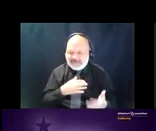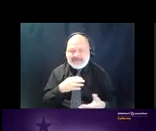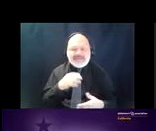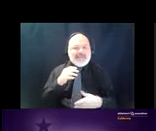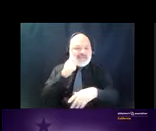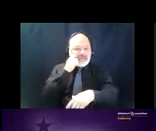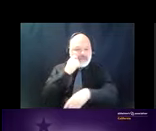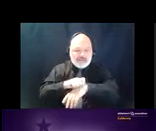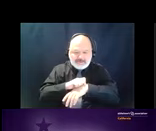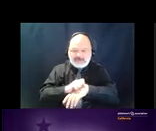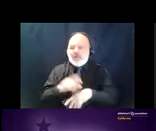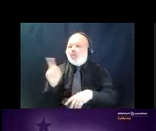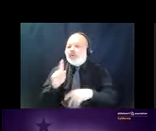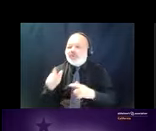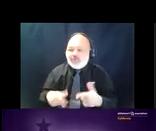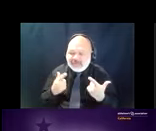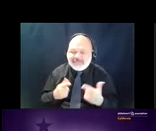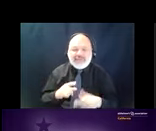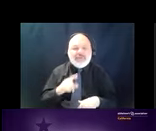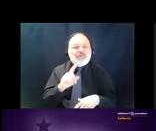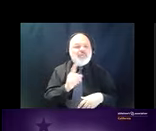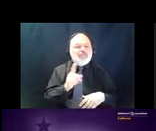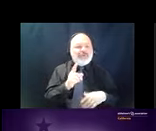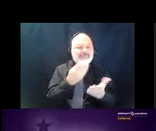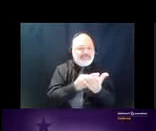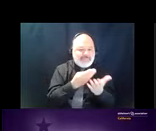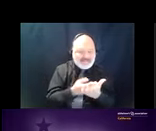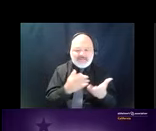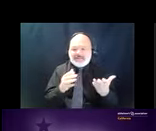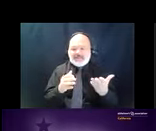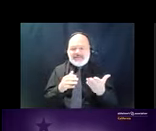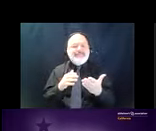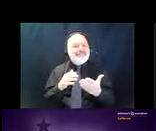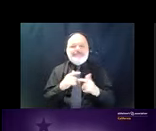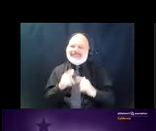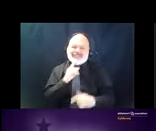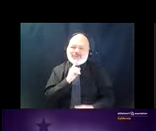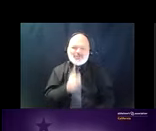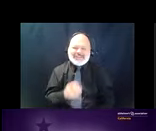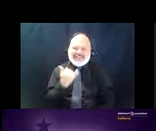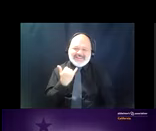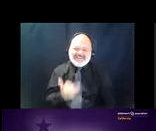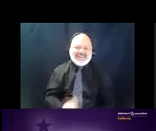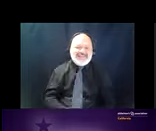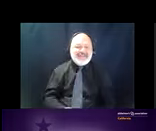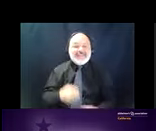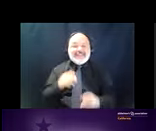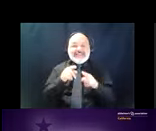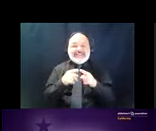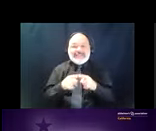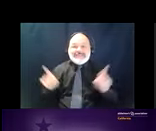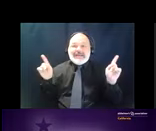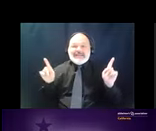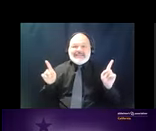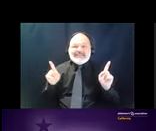geography, socioeconomic status, and this aim is still far from reality for way too many Americans. Disparities impacting